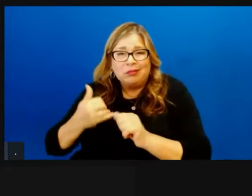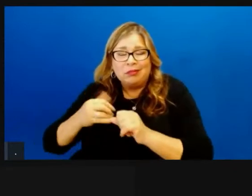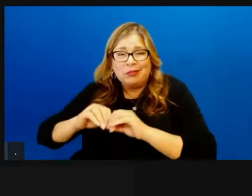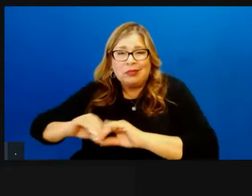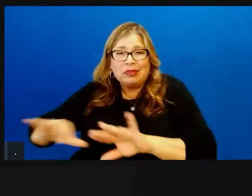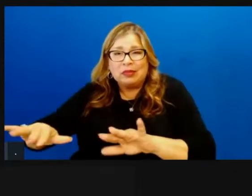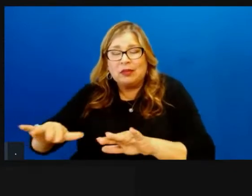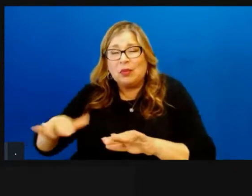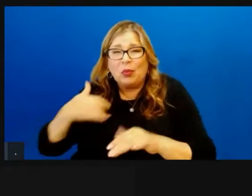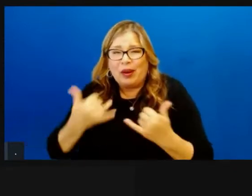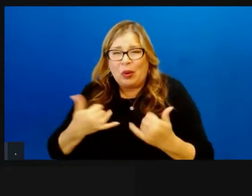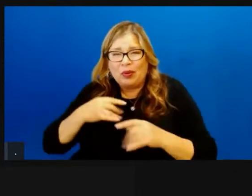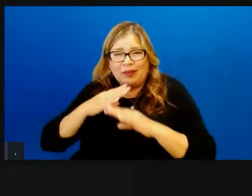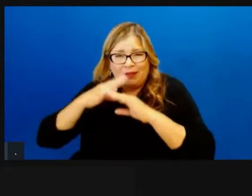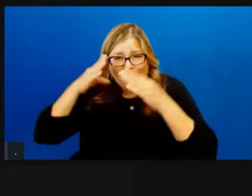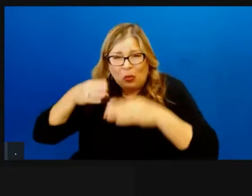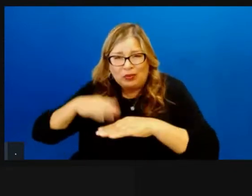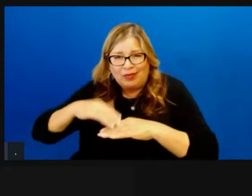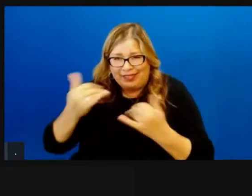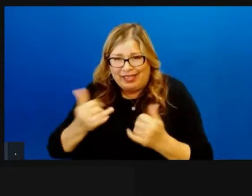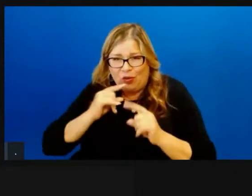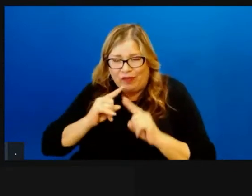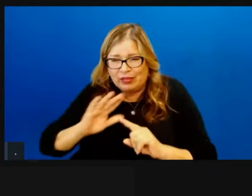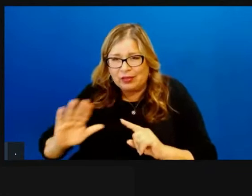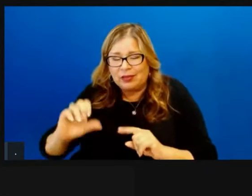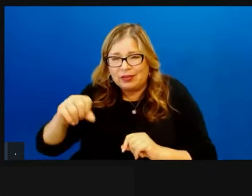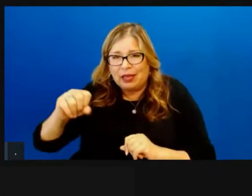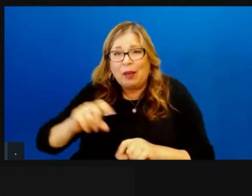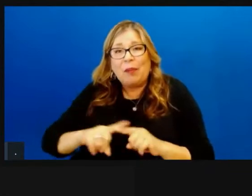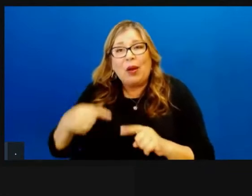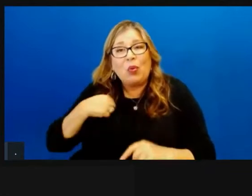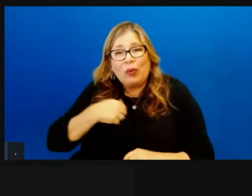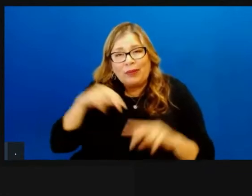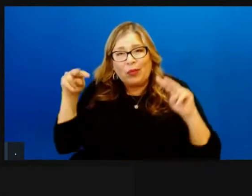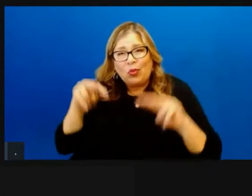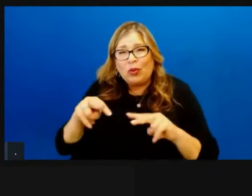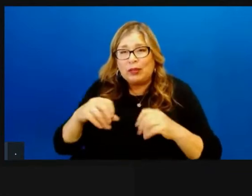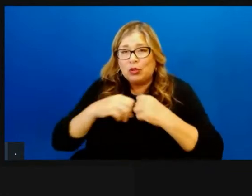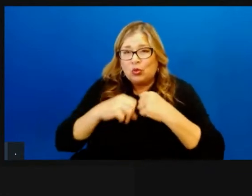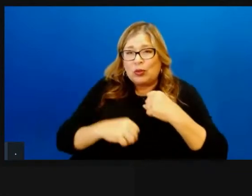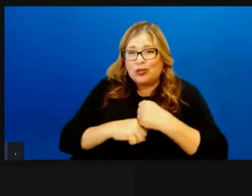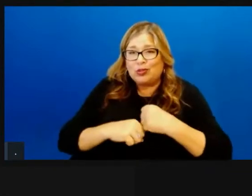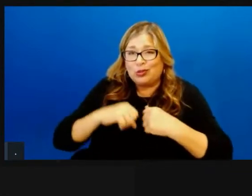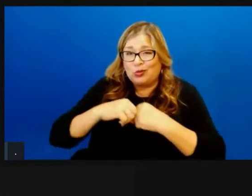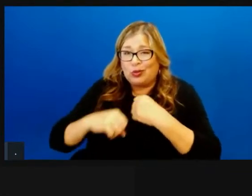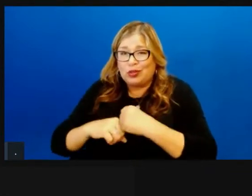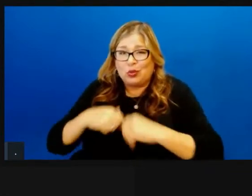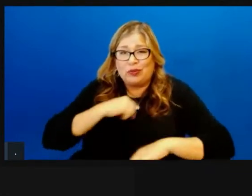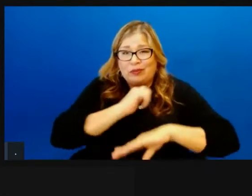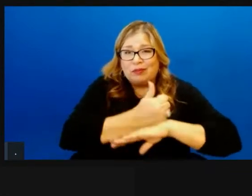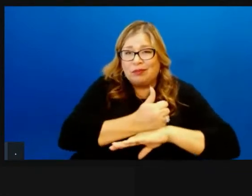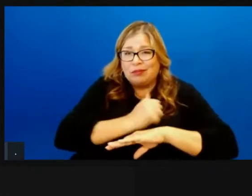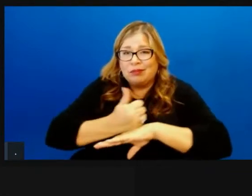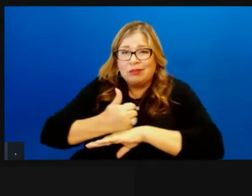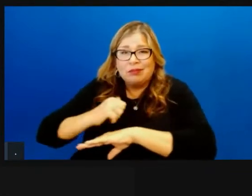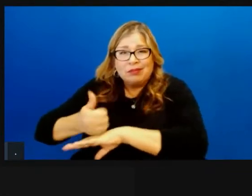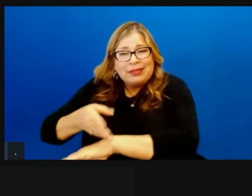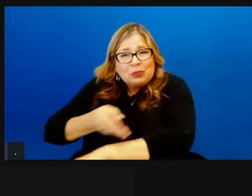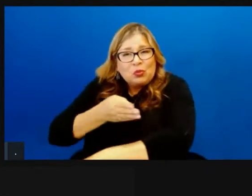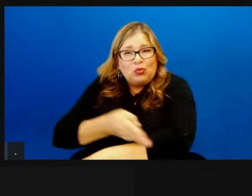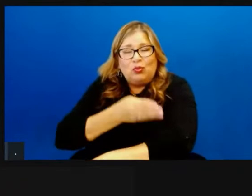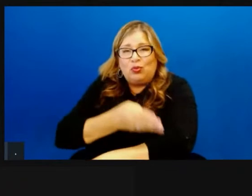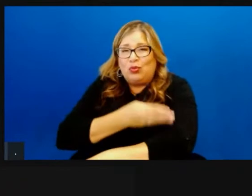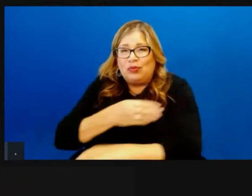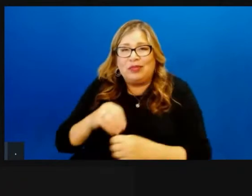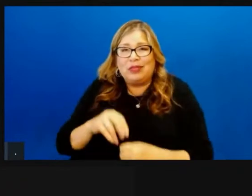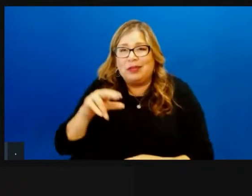think the structures that we have built up across the state, building upon, renovating prior structures